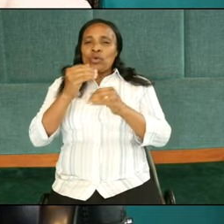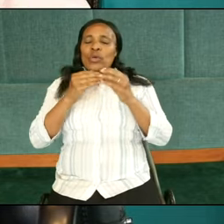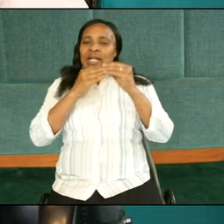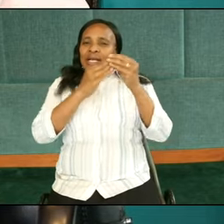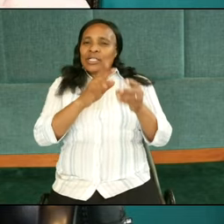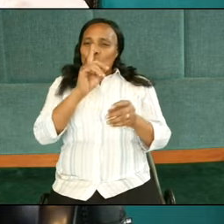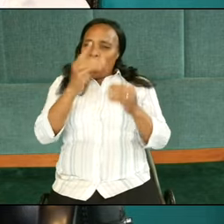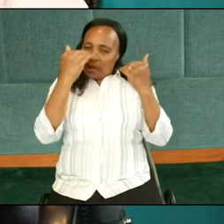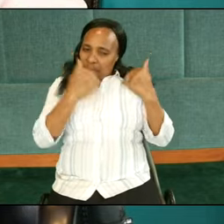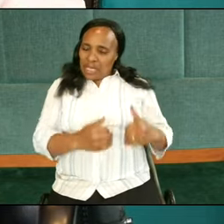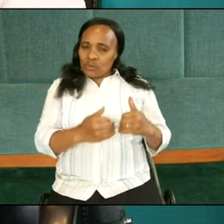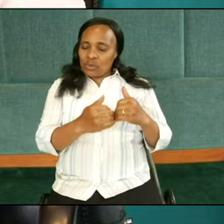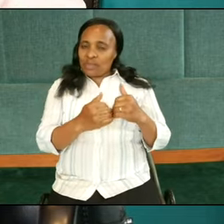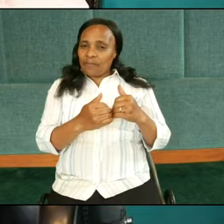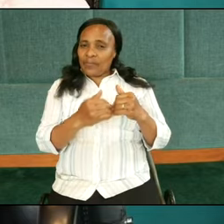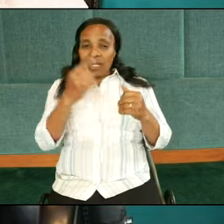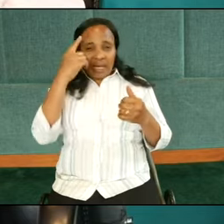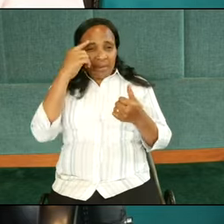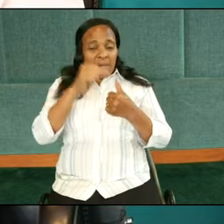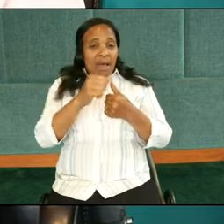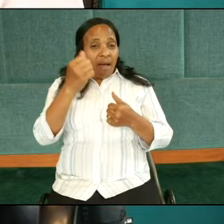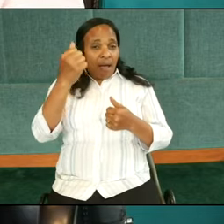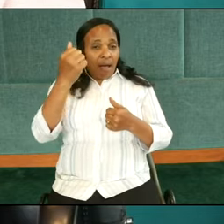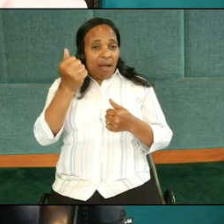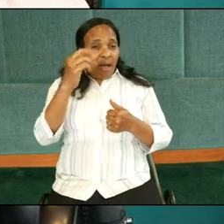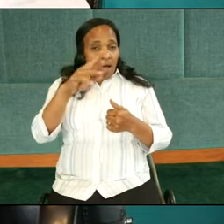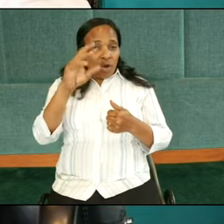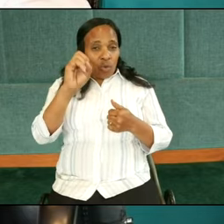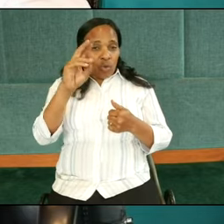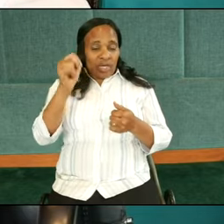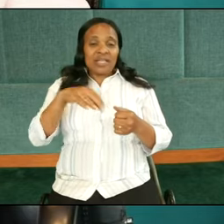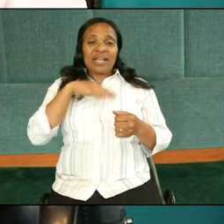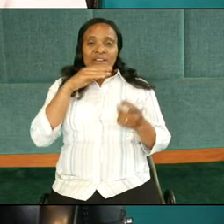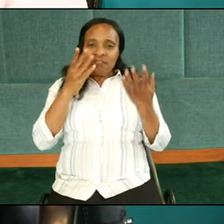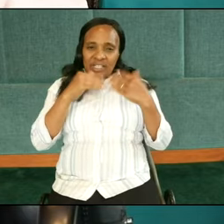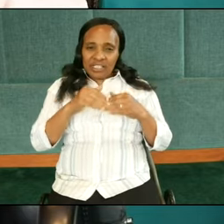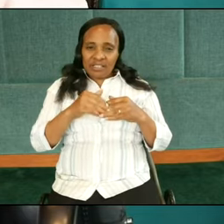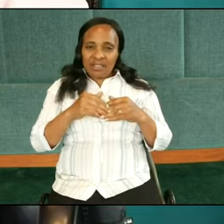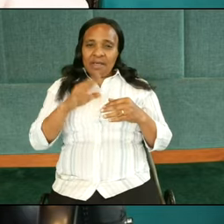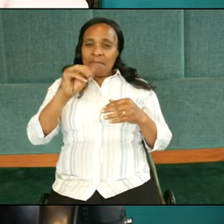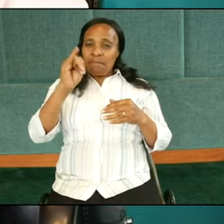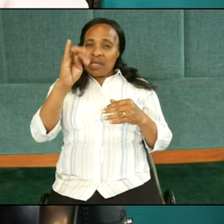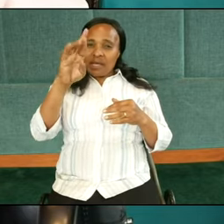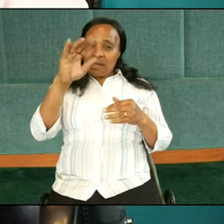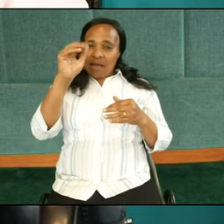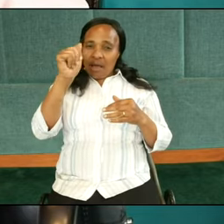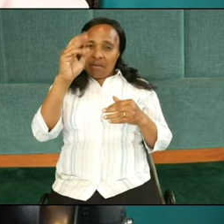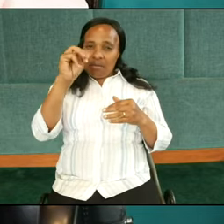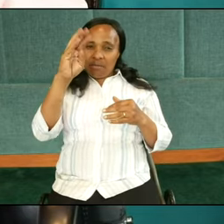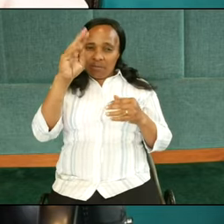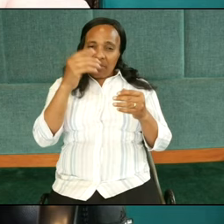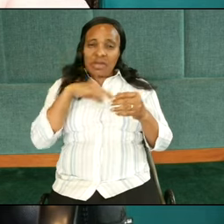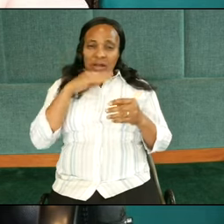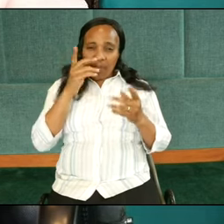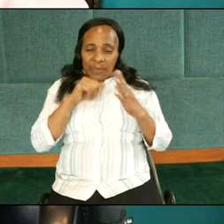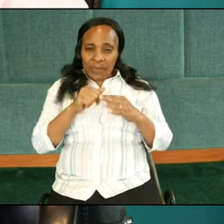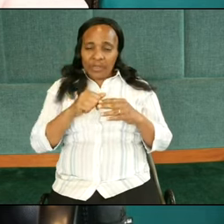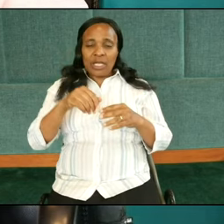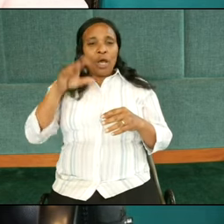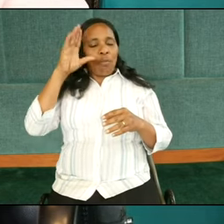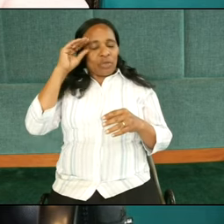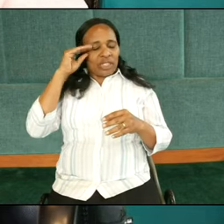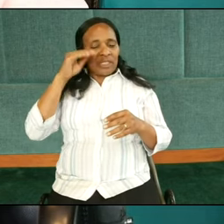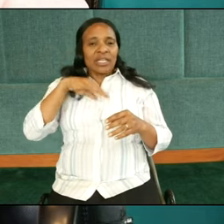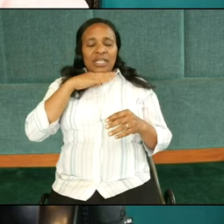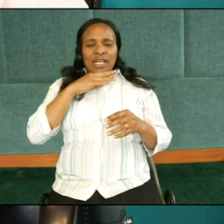one person slip away. Remember, Aaron had died. Miriam was dead. So Moses also had to die. So I think that is why God did not